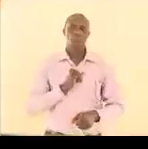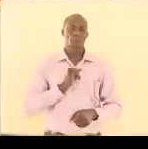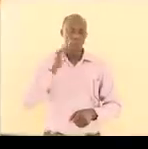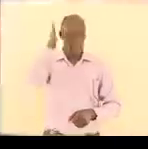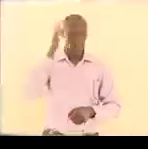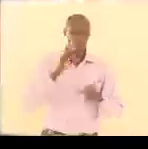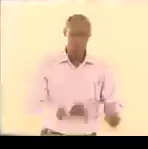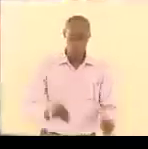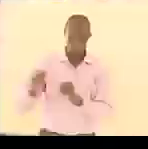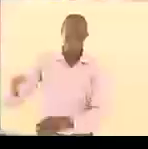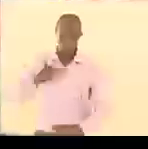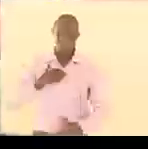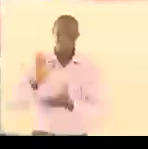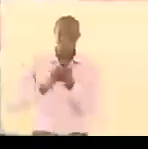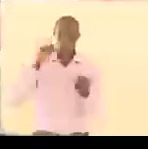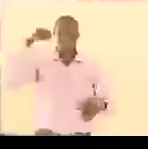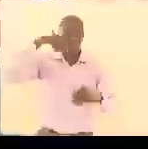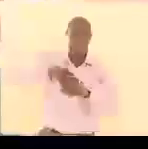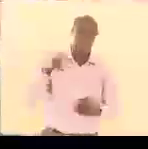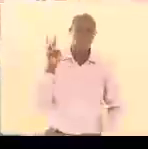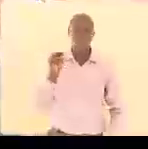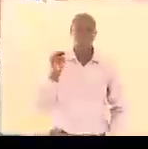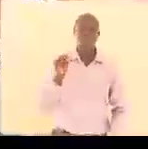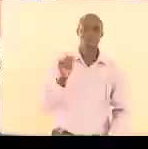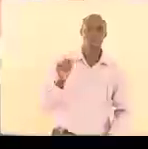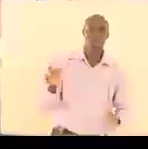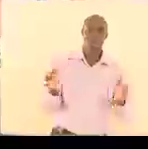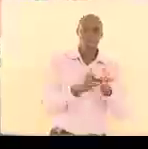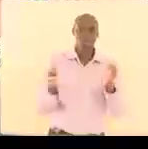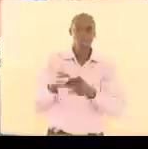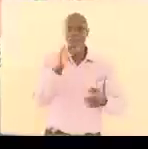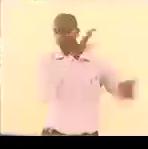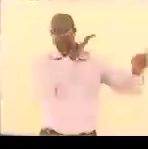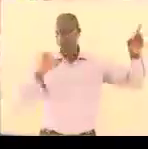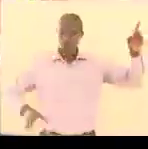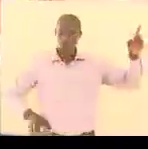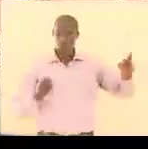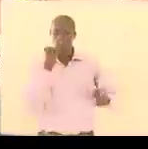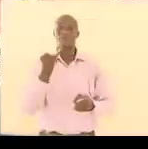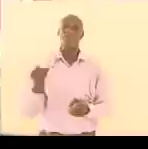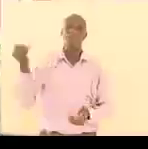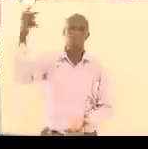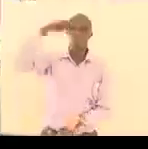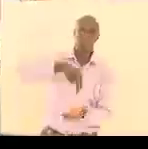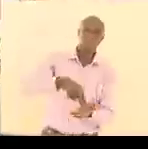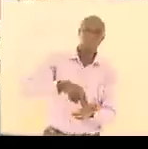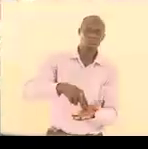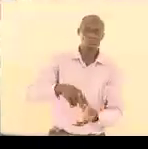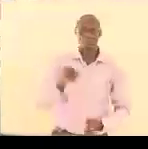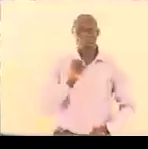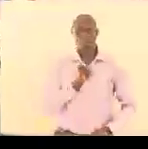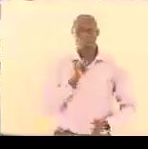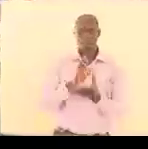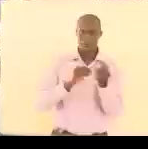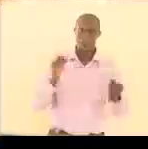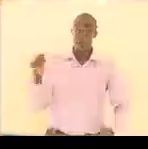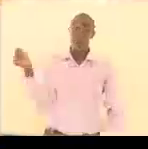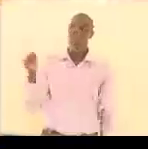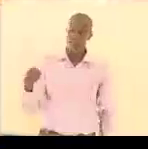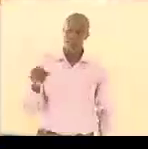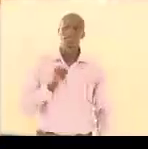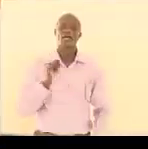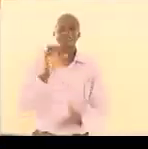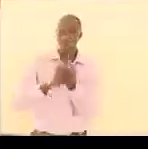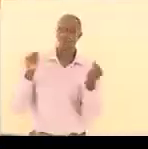cornerstone, I will place my trust in him. Jesus Christ is risen, I